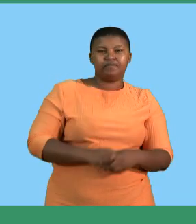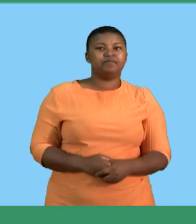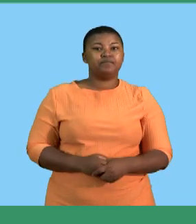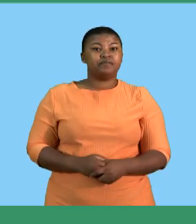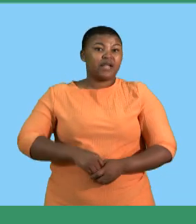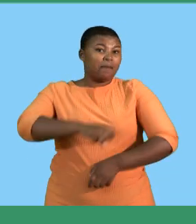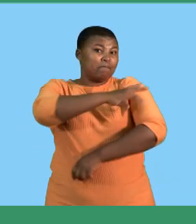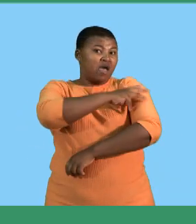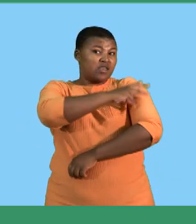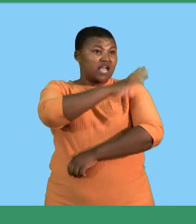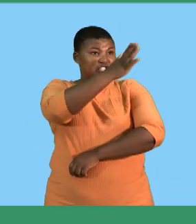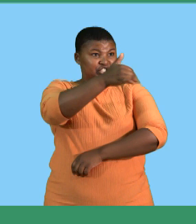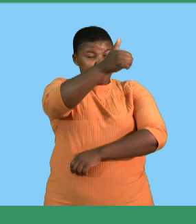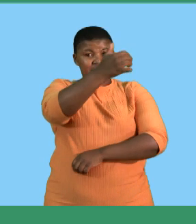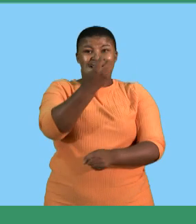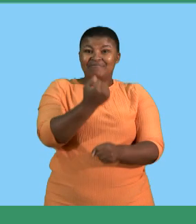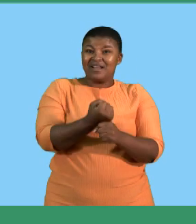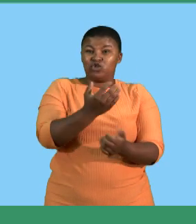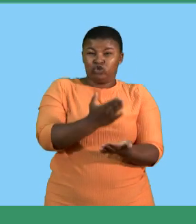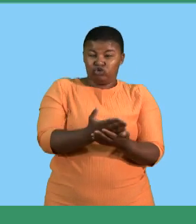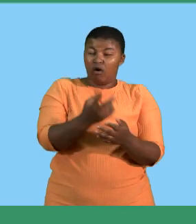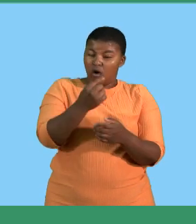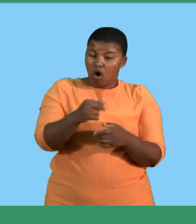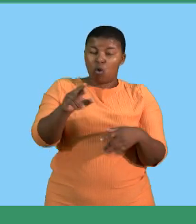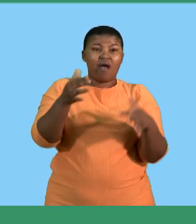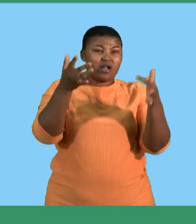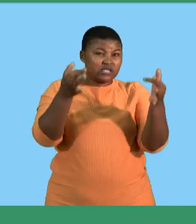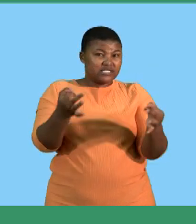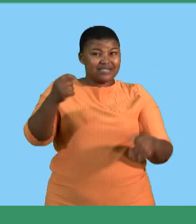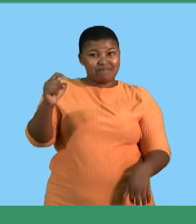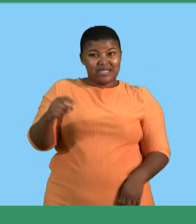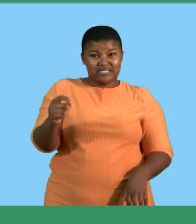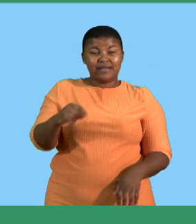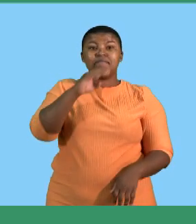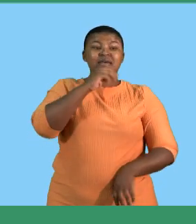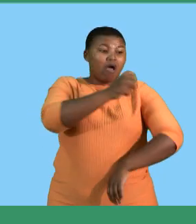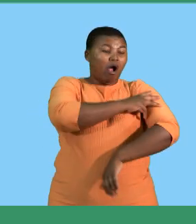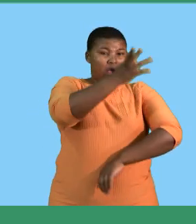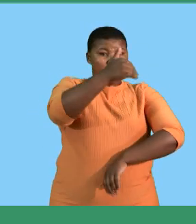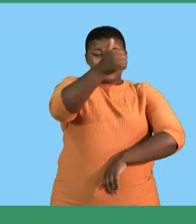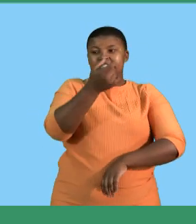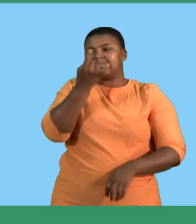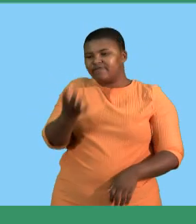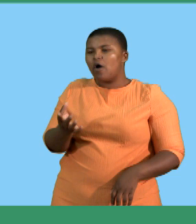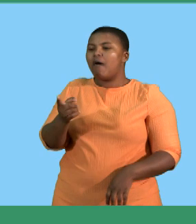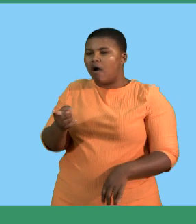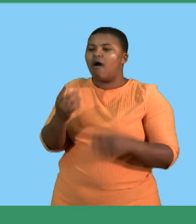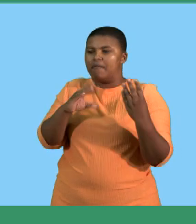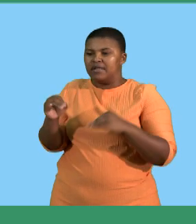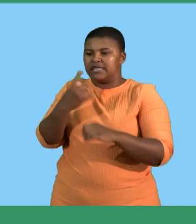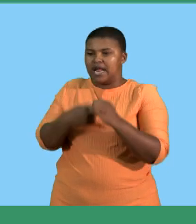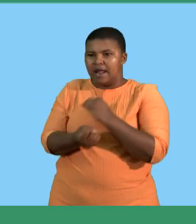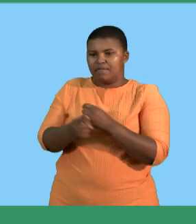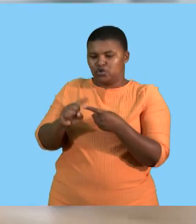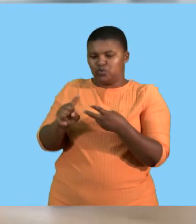making correct decisions. So they determine the direction of the business, and they must make decisions